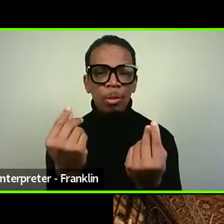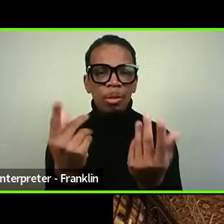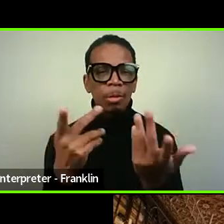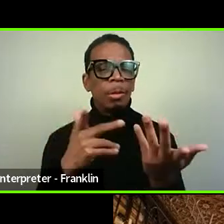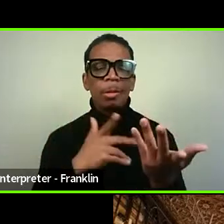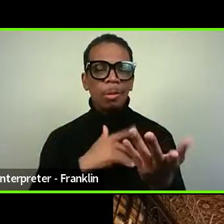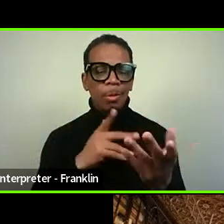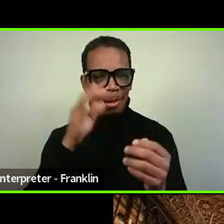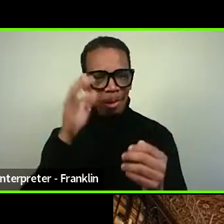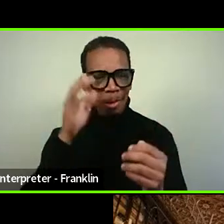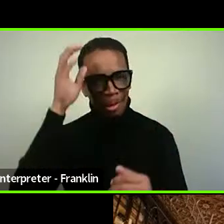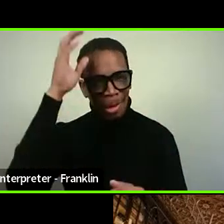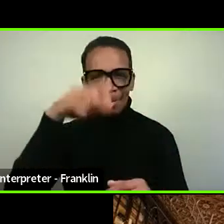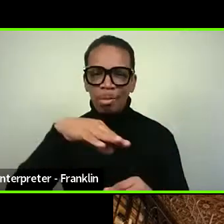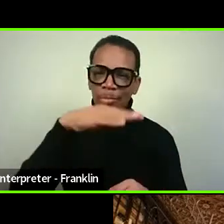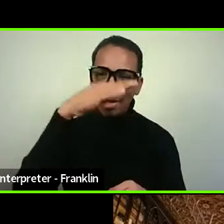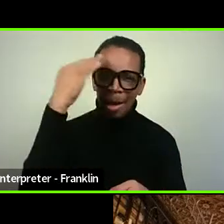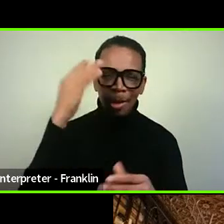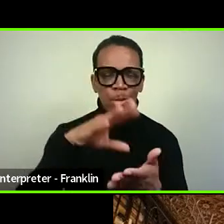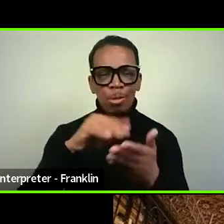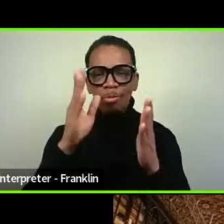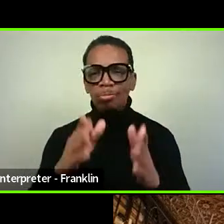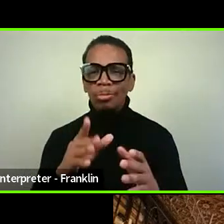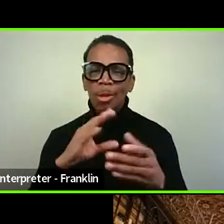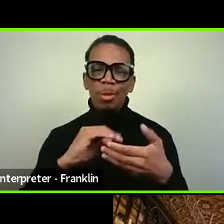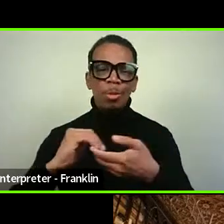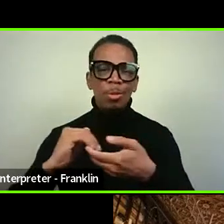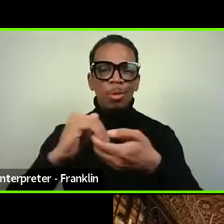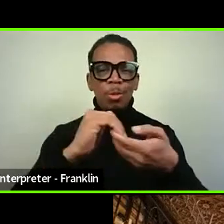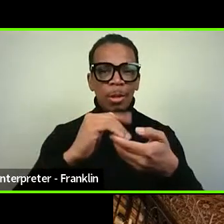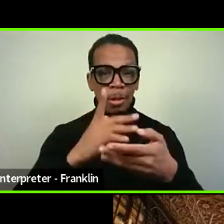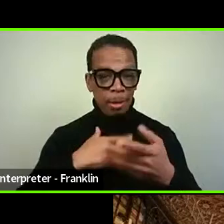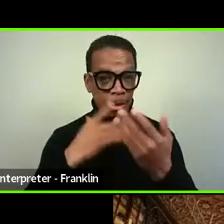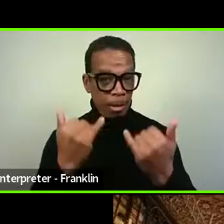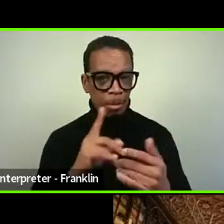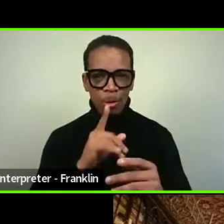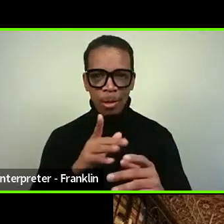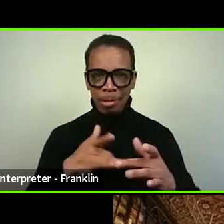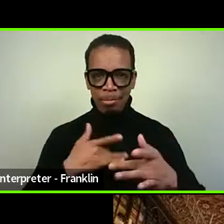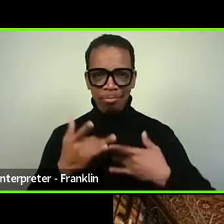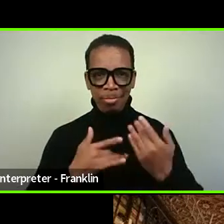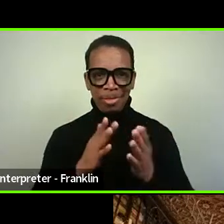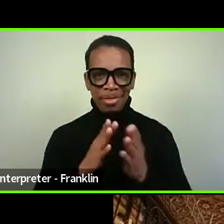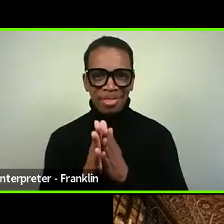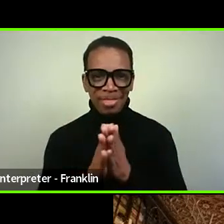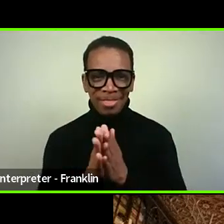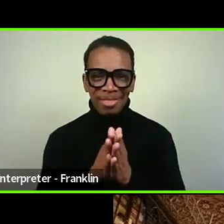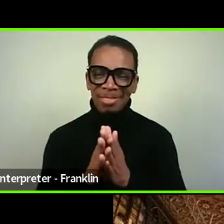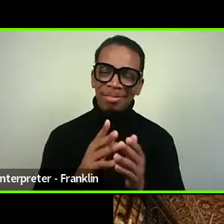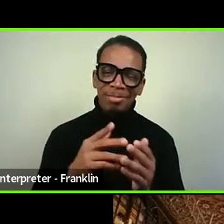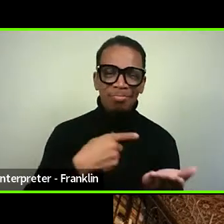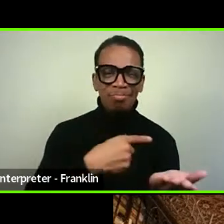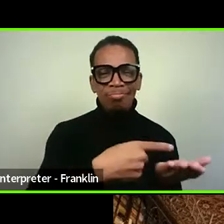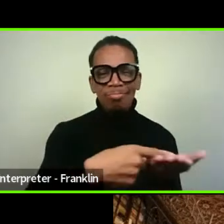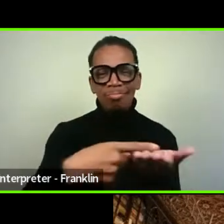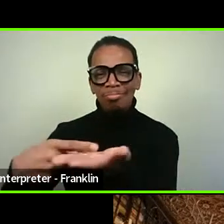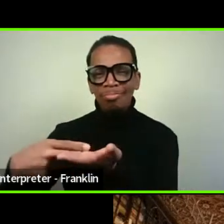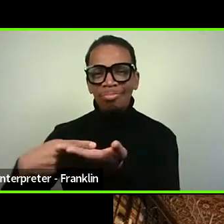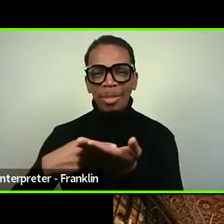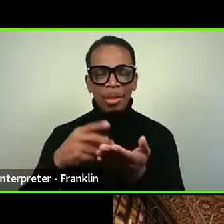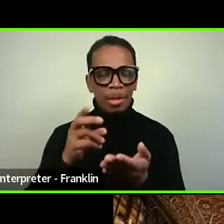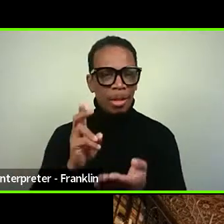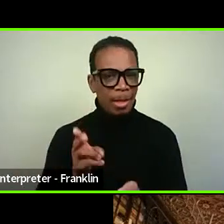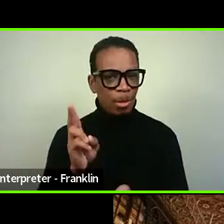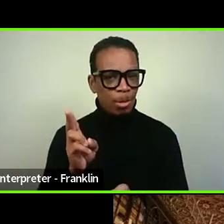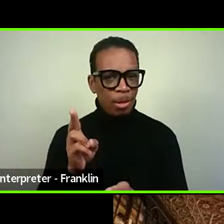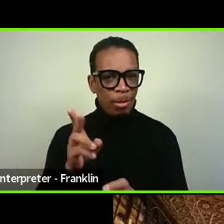the concept of the Black Student Union. And so today I'm really excited to talk about the history of